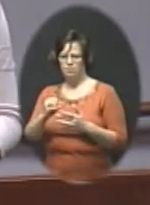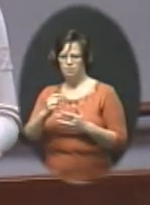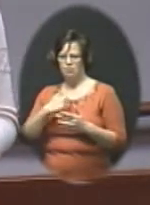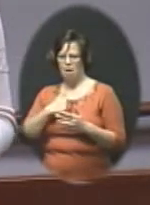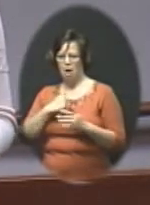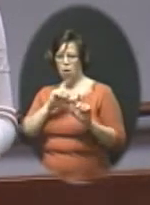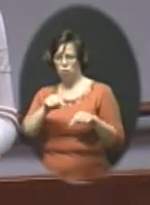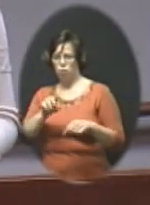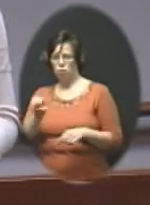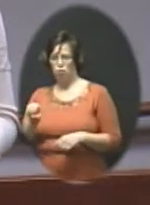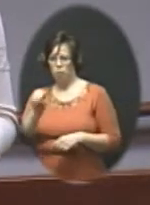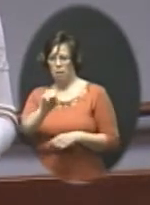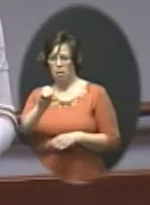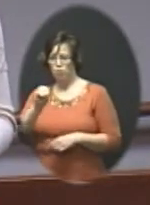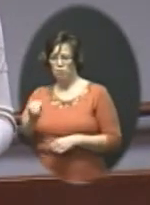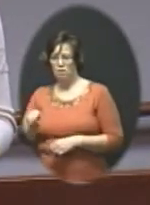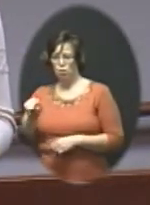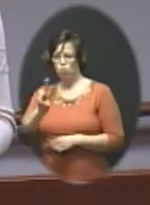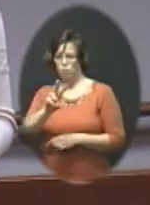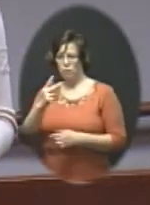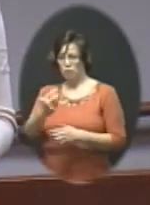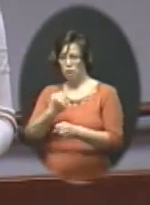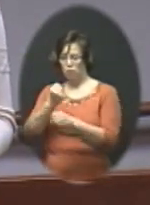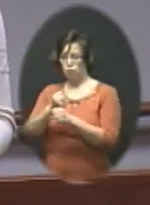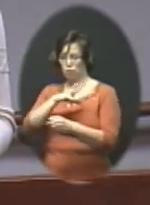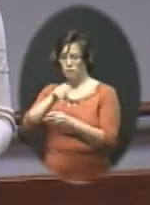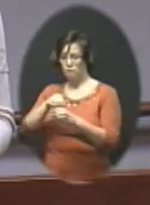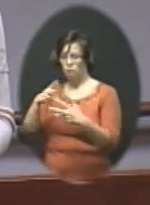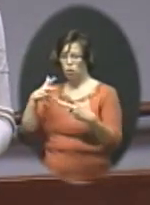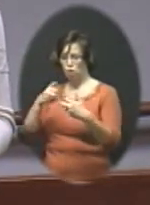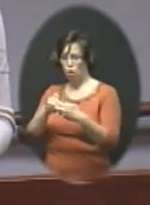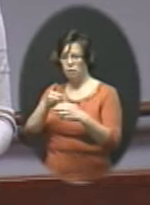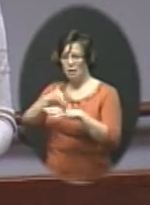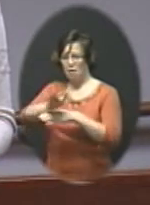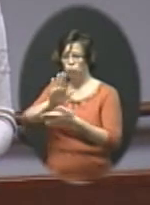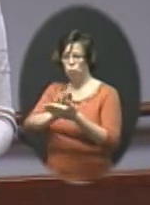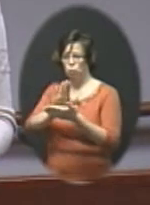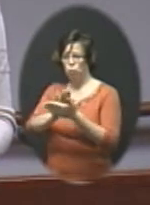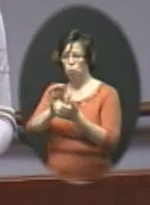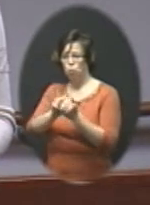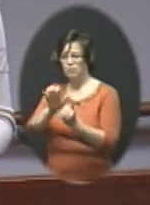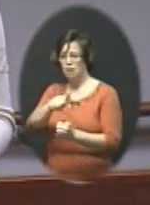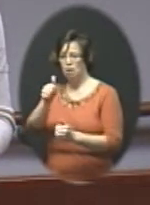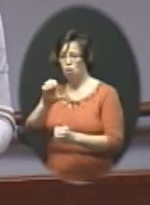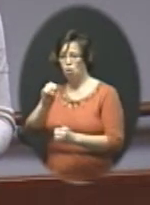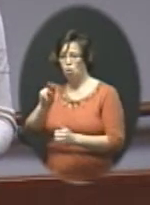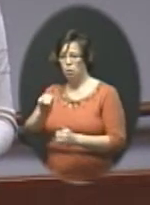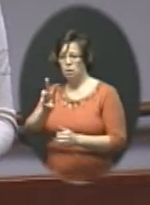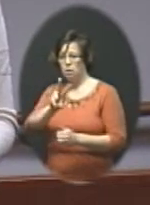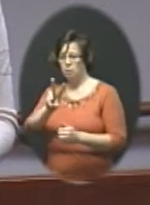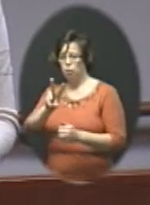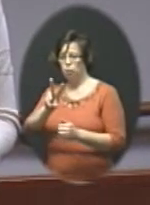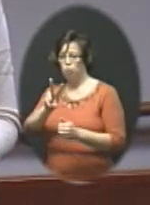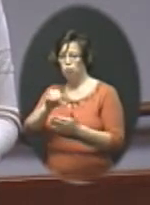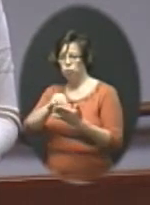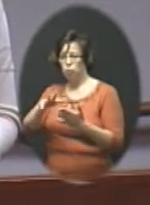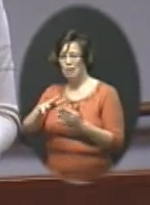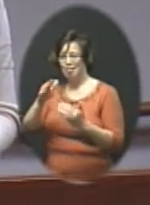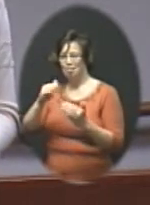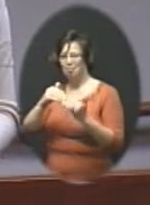I go to Olathe Northwest, and 3 years ago I was involved in a car accident after school with another O&W student less than 1 mile from the